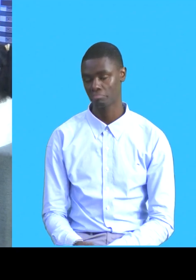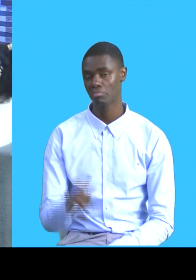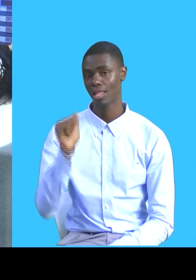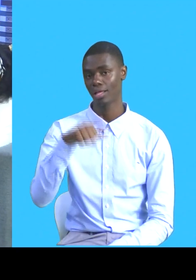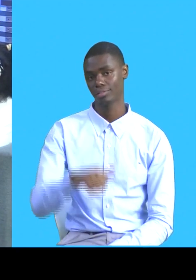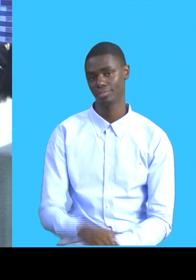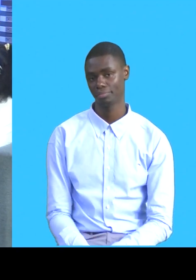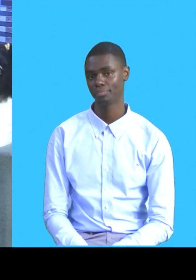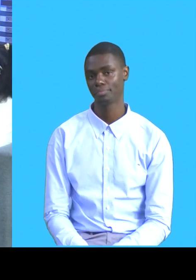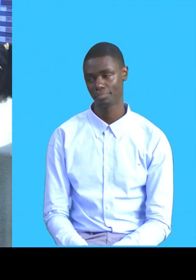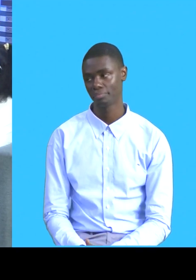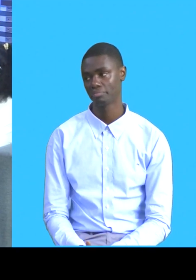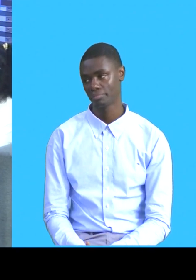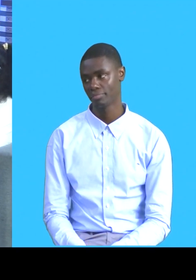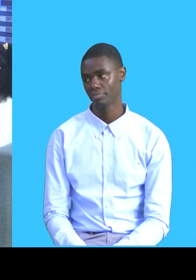Yes.